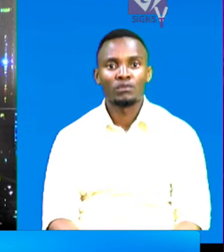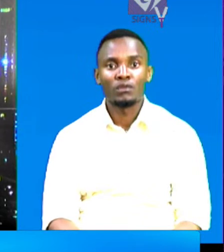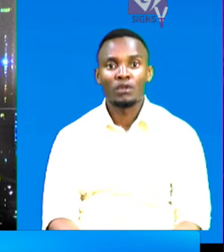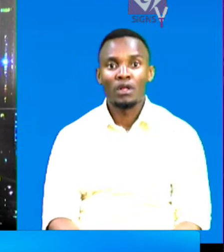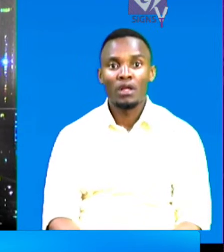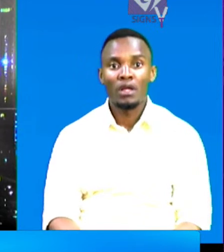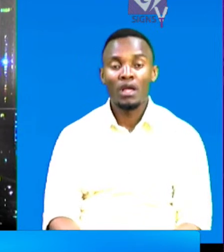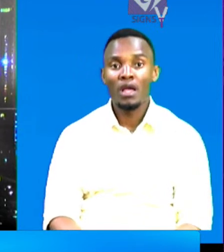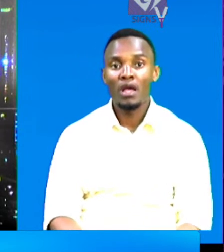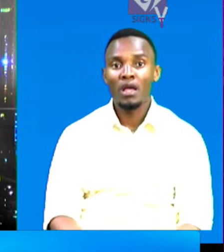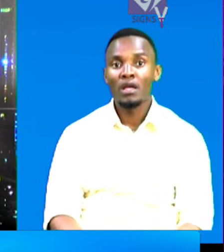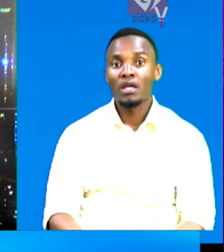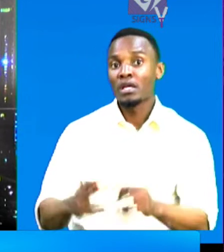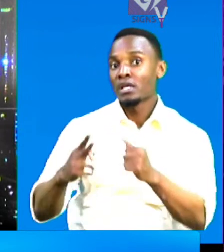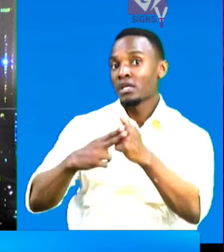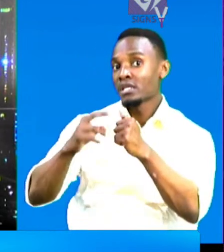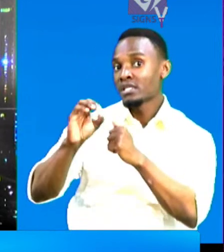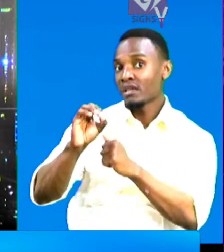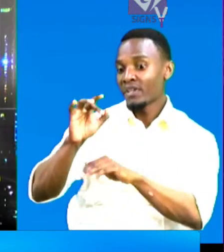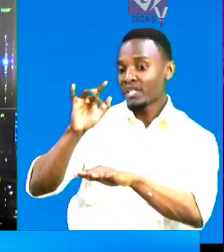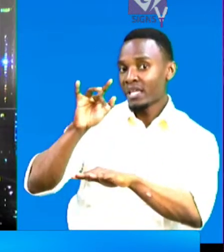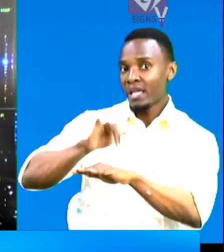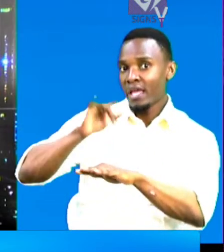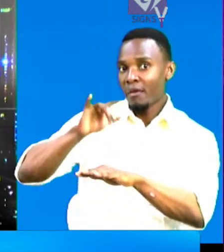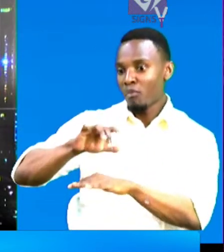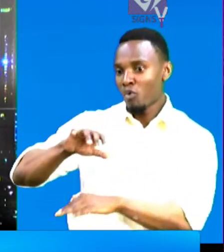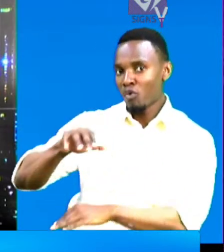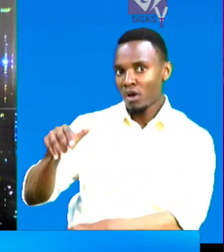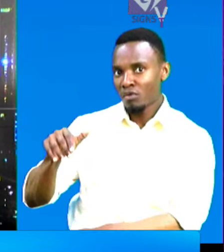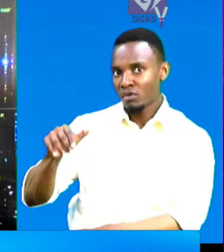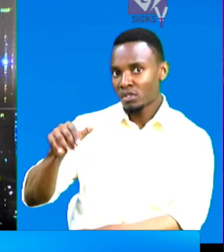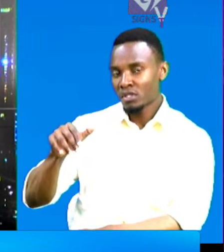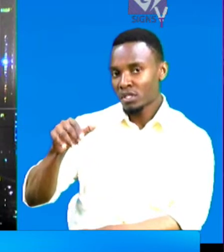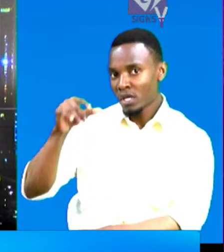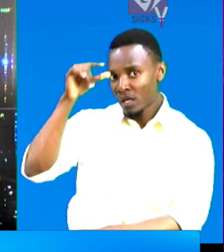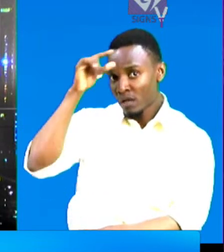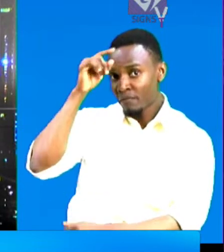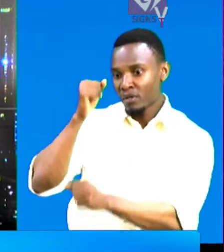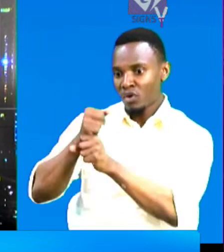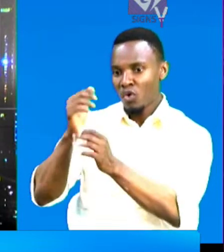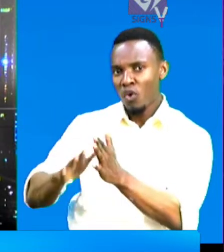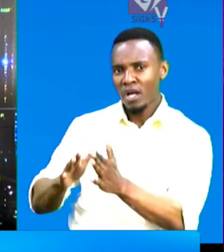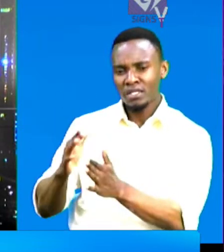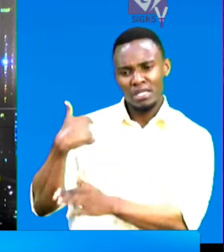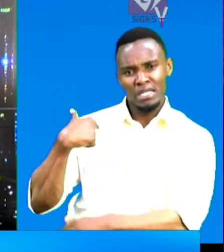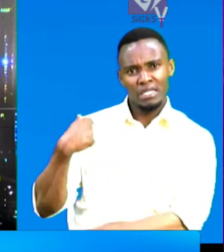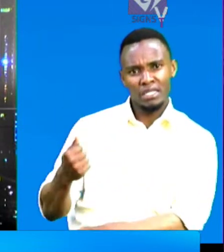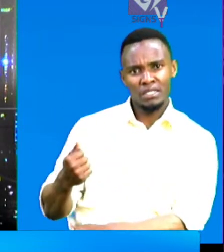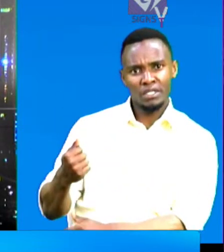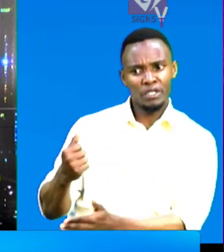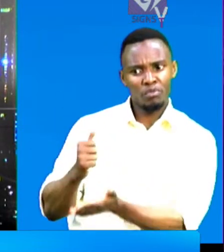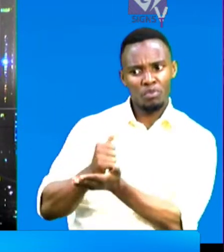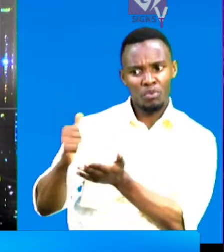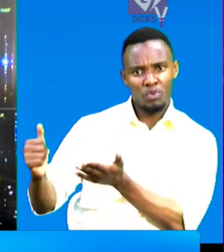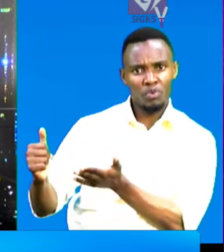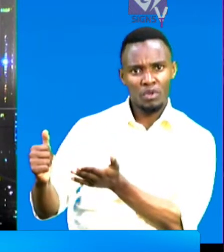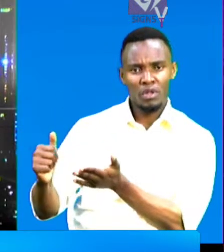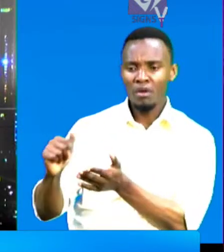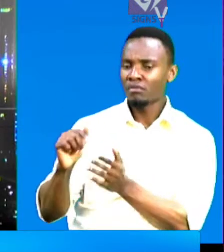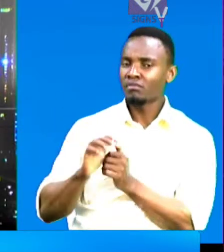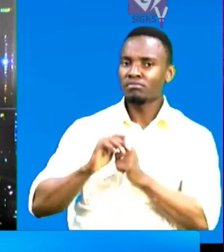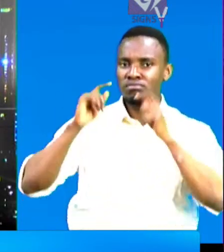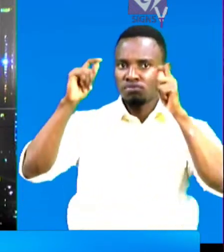Over 70 Embu County government workers who were recently laid off have protested